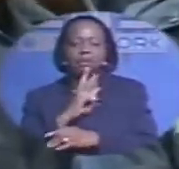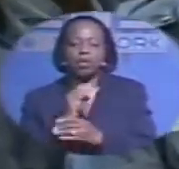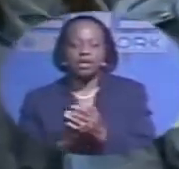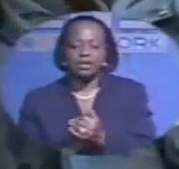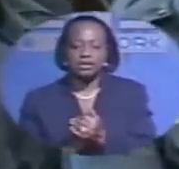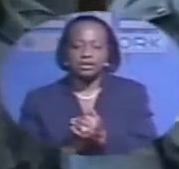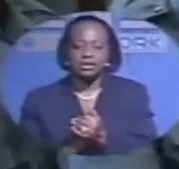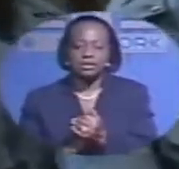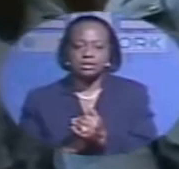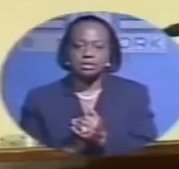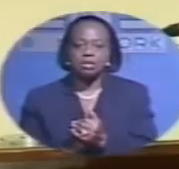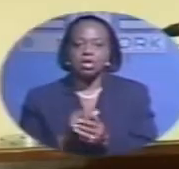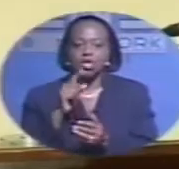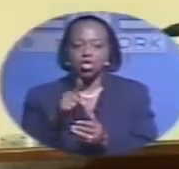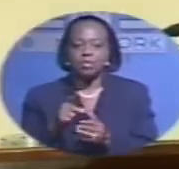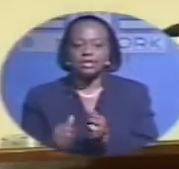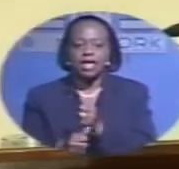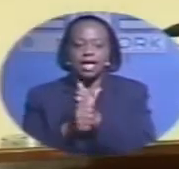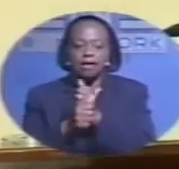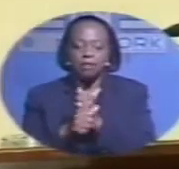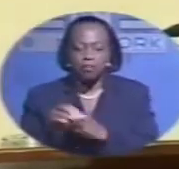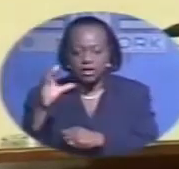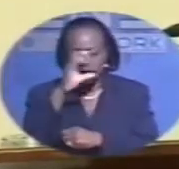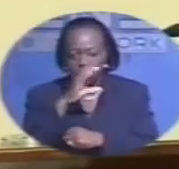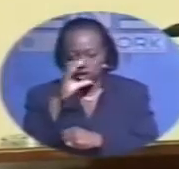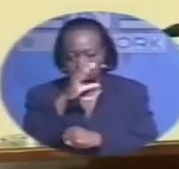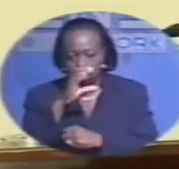You have to assist with search and rescue operations.